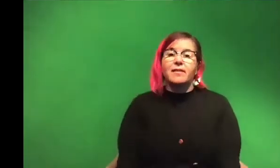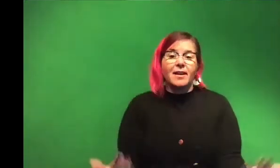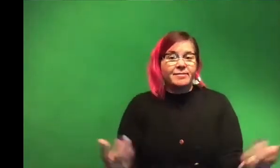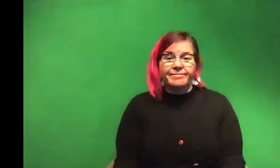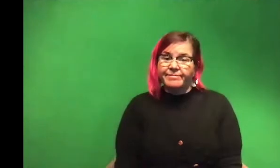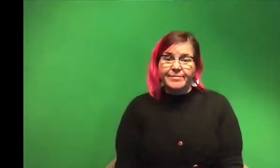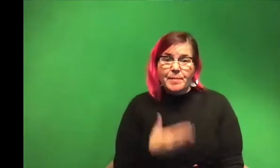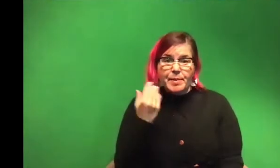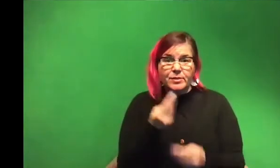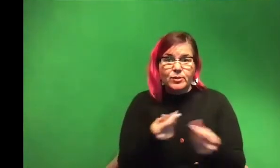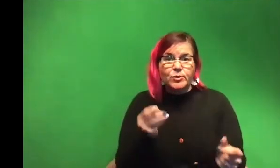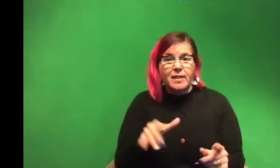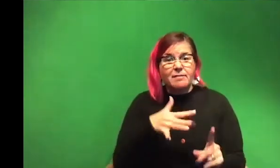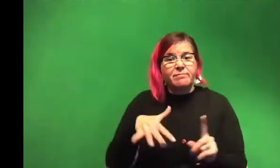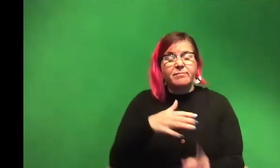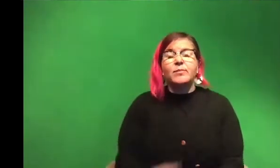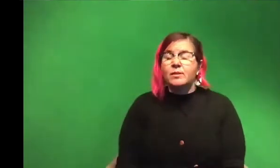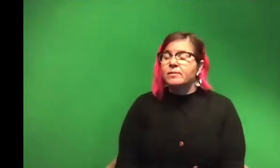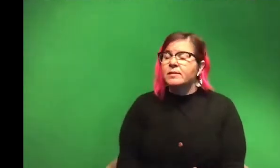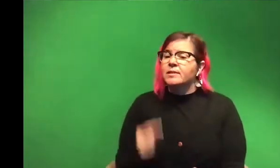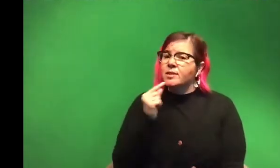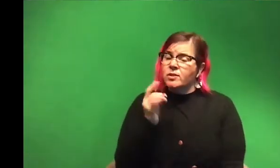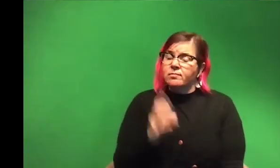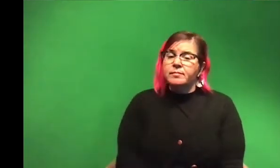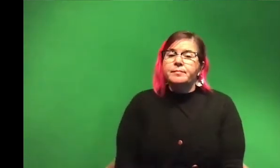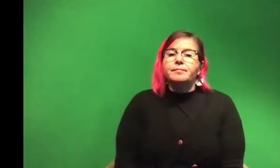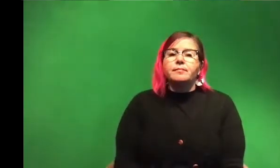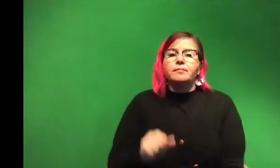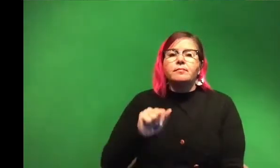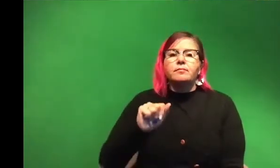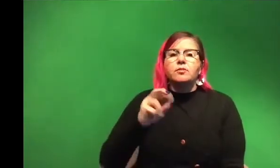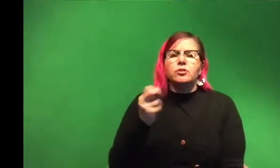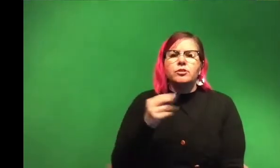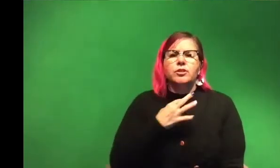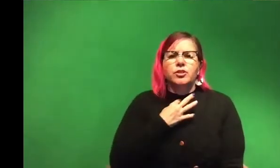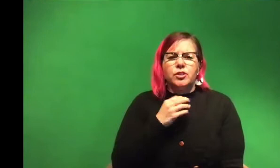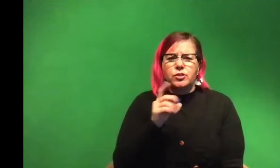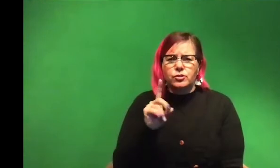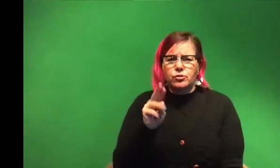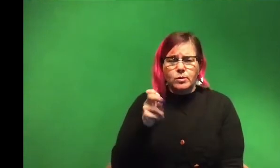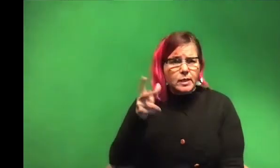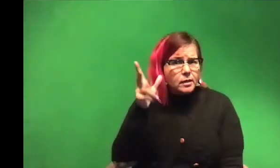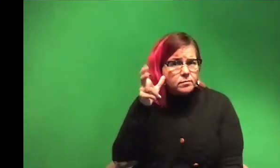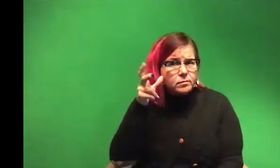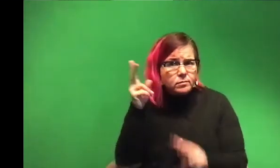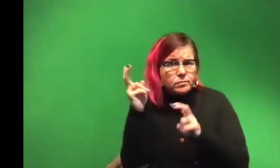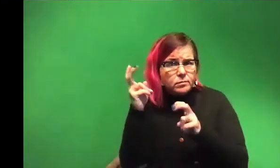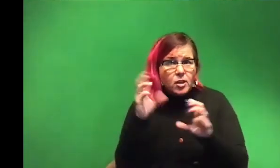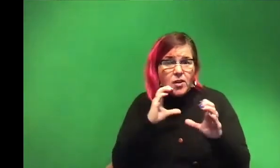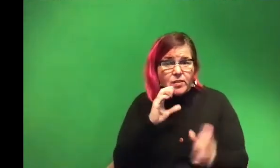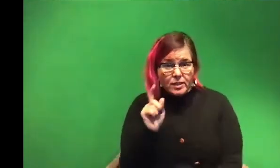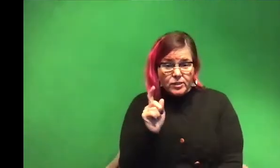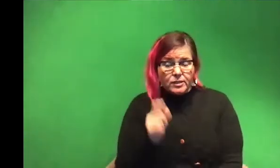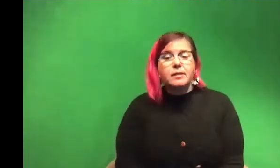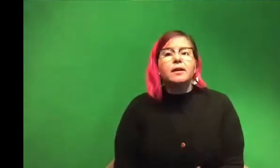environment. That's intense. Arjun wants to know, can drones hear conversations? So it